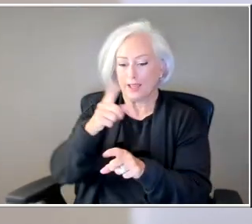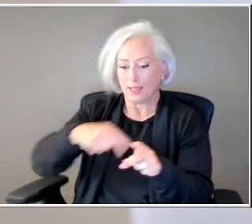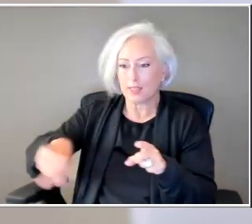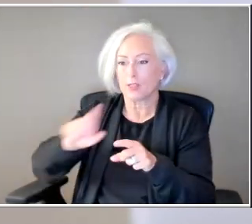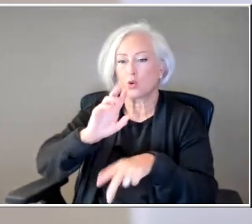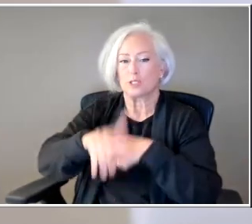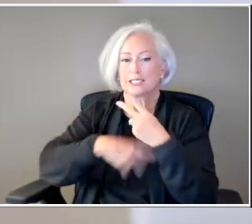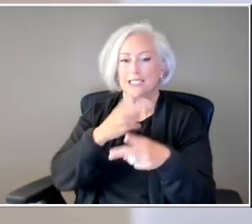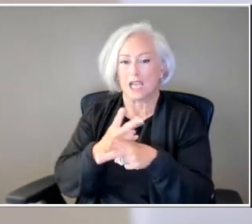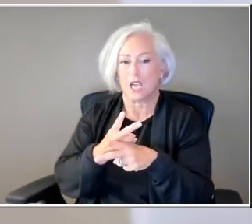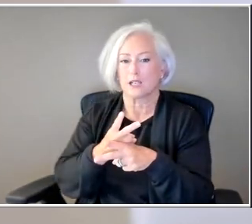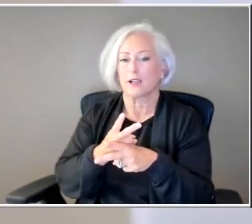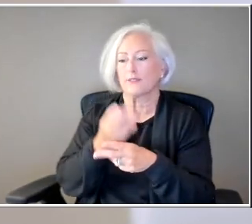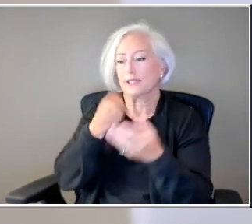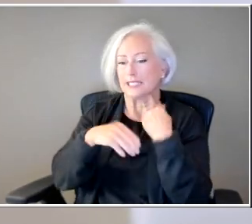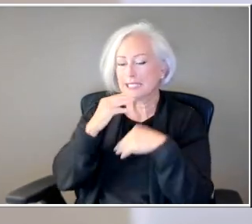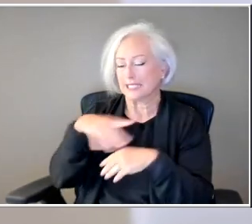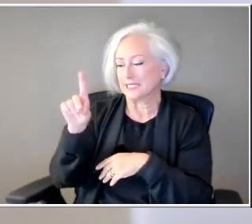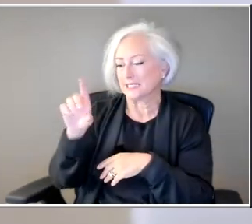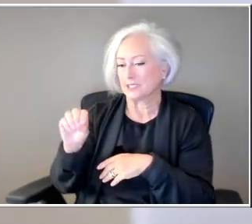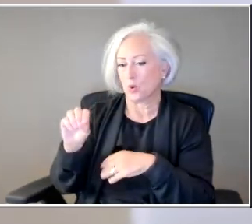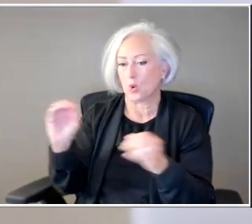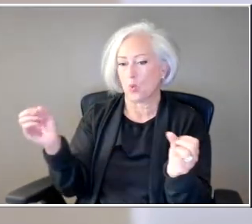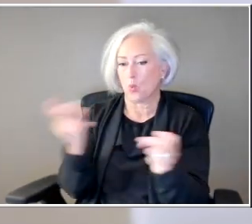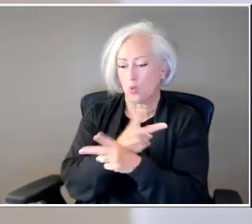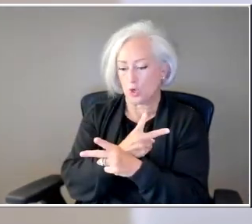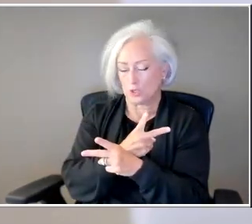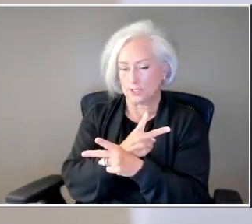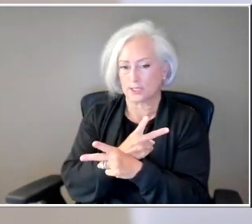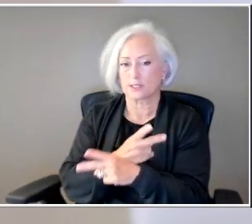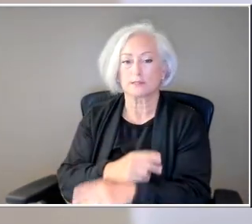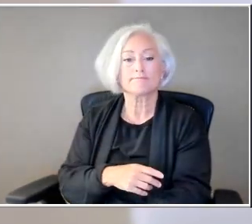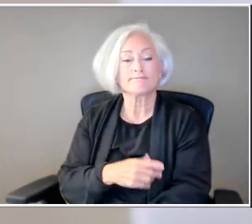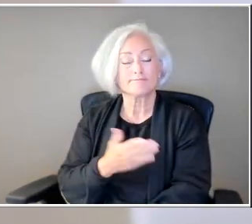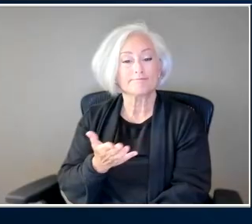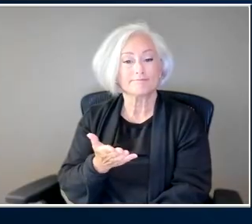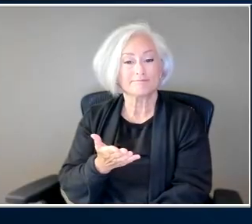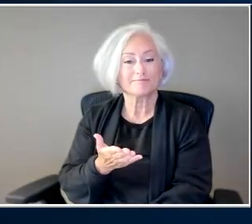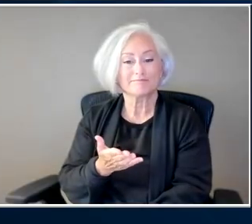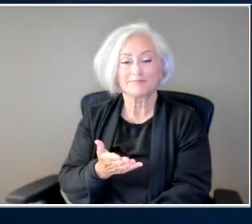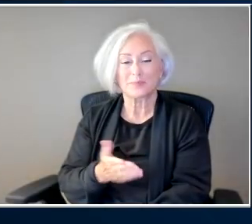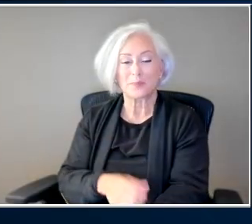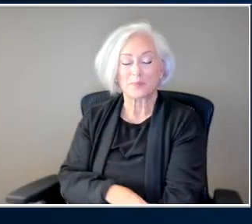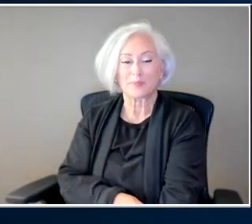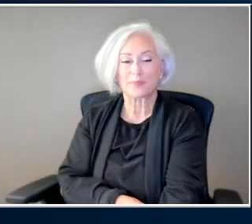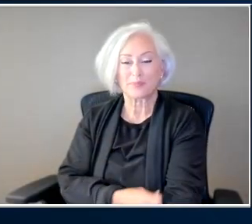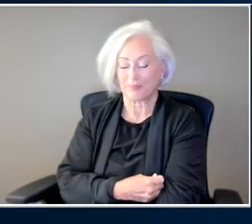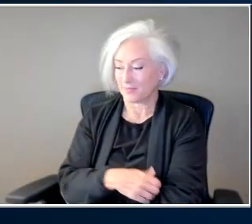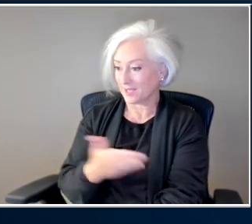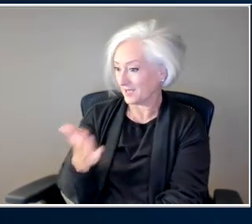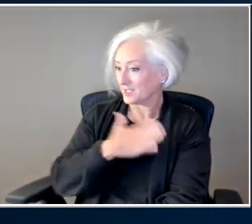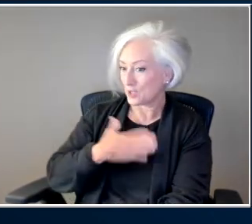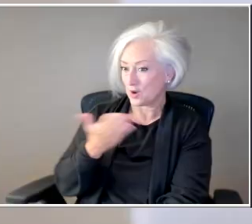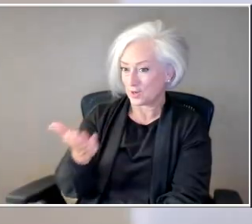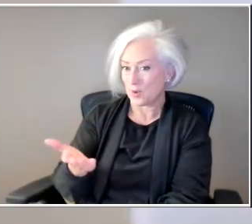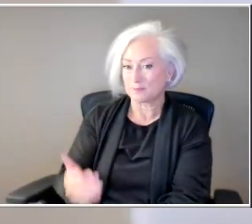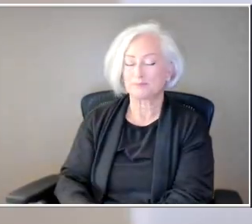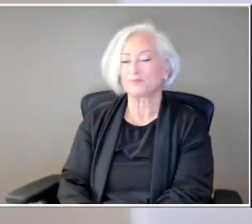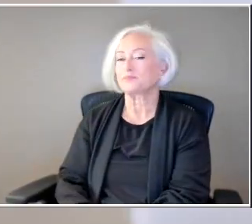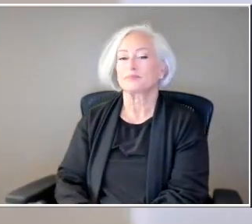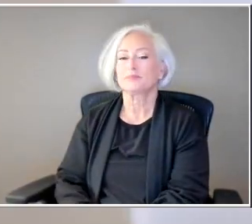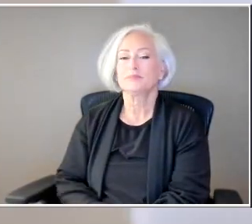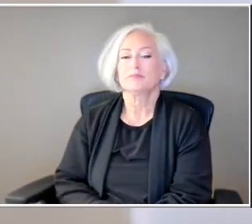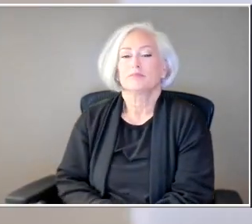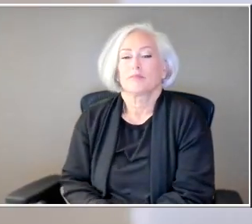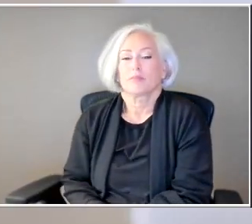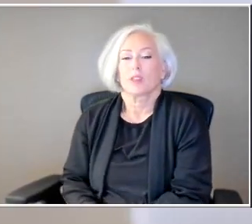disorders worse. So what do you say to people? We also go ahead, have, please. Yeah, go ahead. No, please. I'm sorry. Go ahead. Well, I